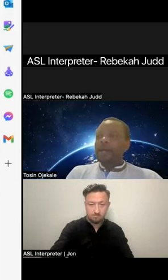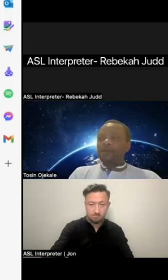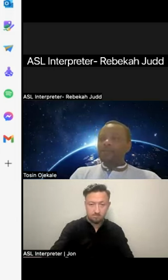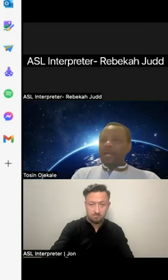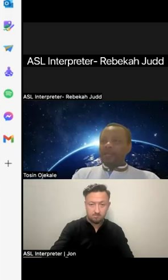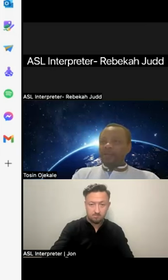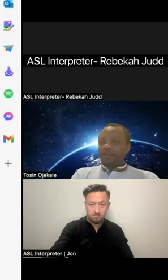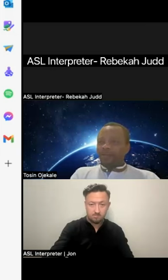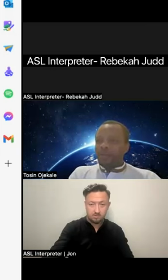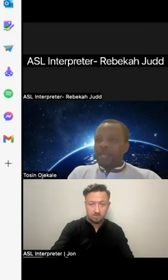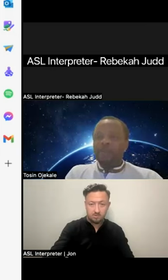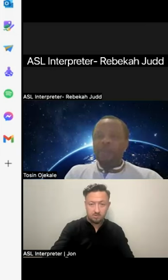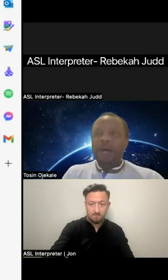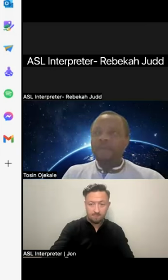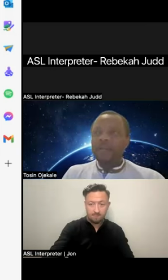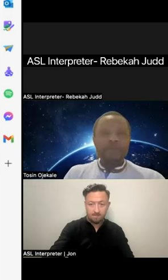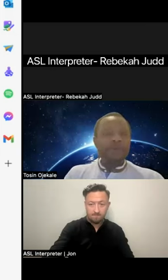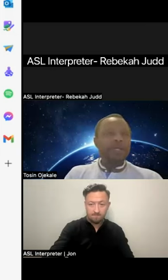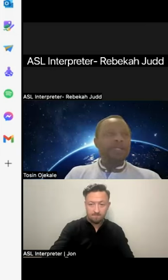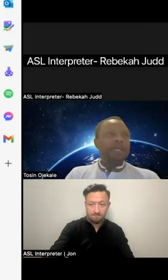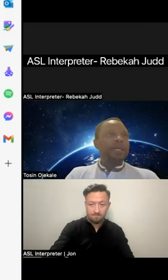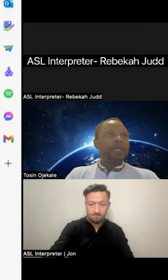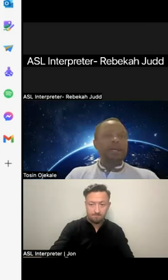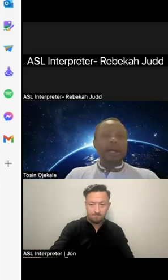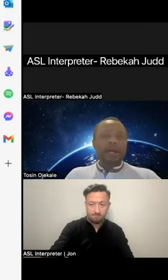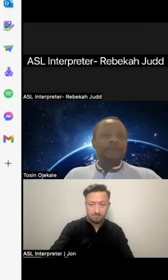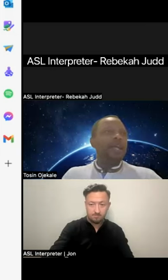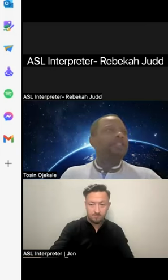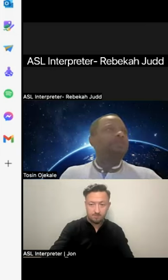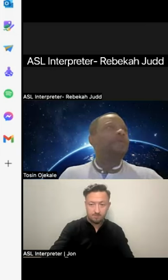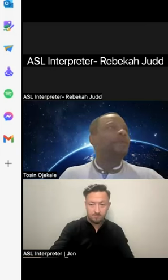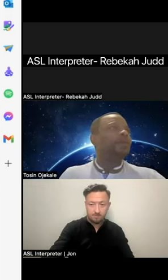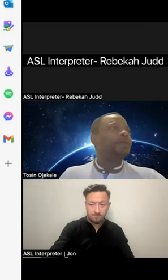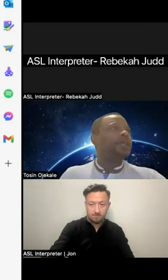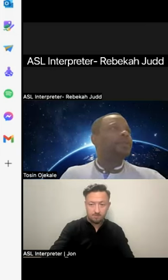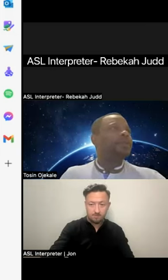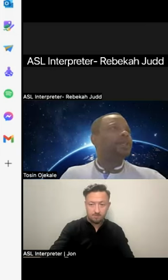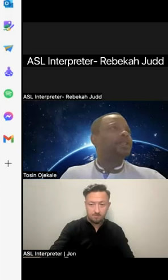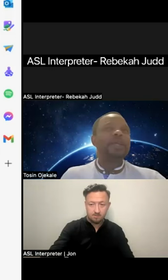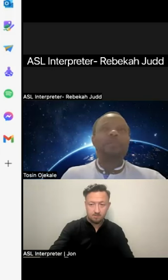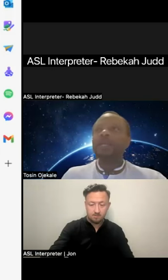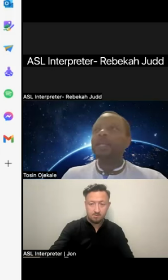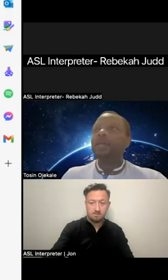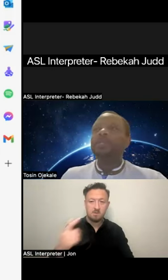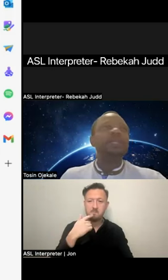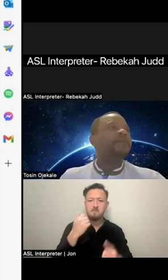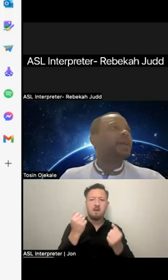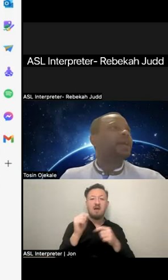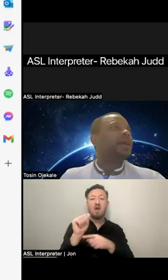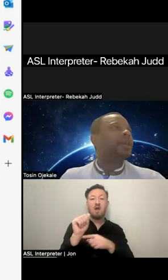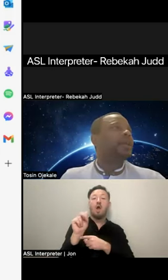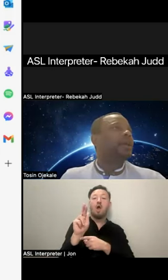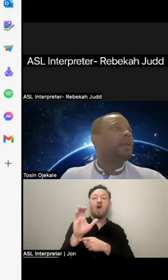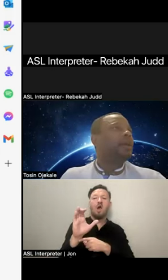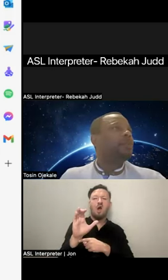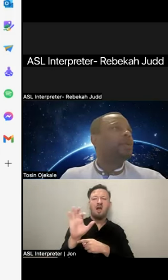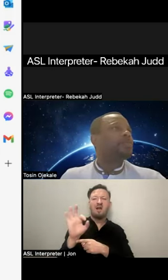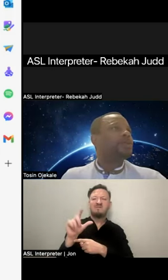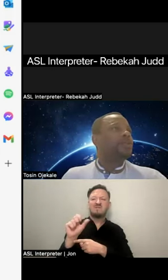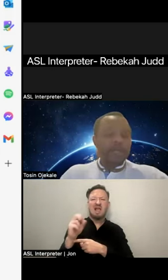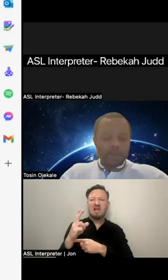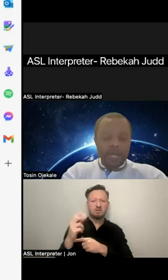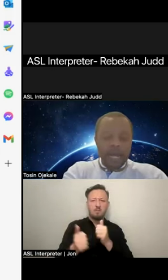All right, looks like not too many people have experienced arc flash before. Let me just give me a minute. Let me see if I can